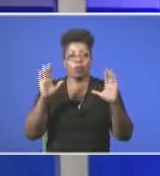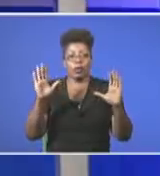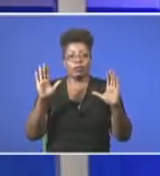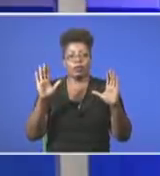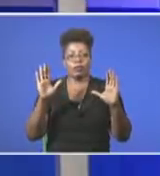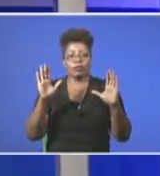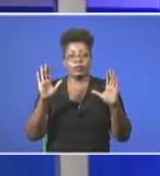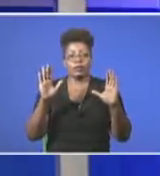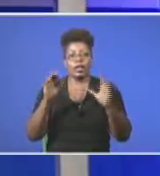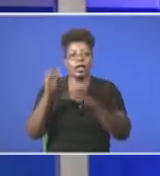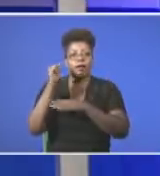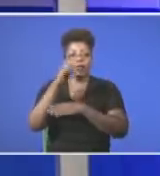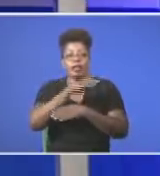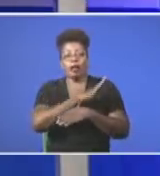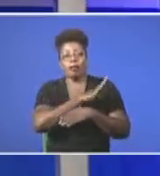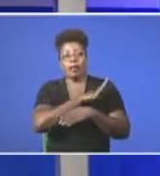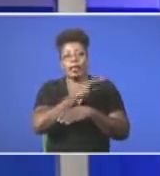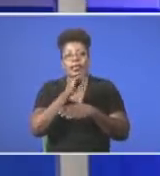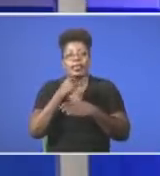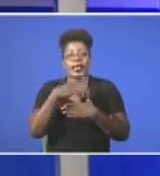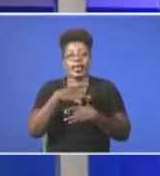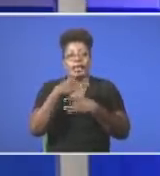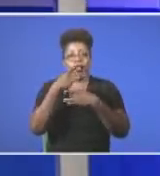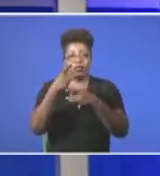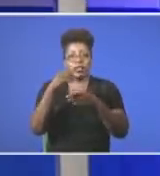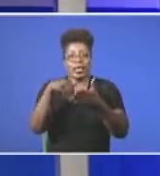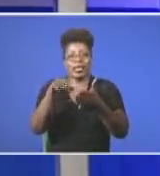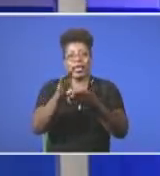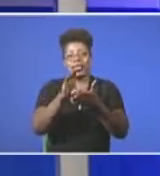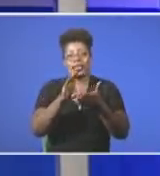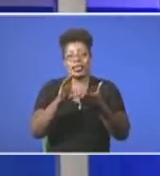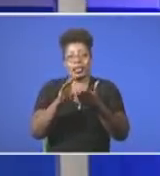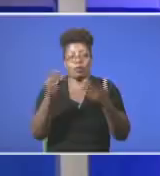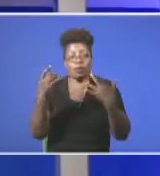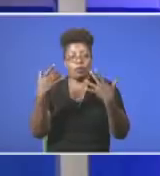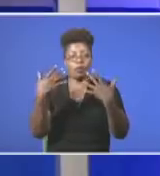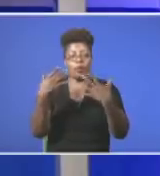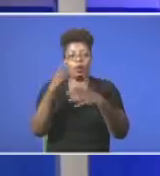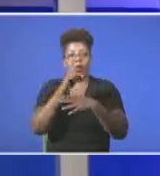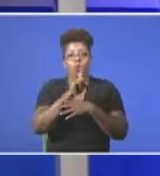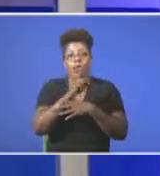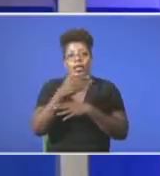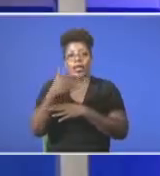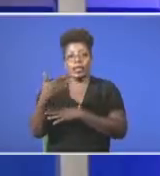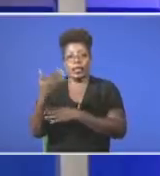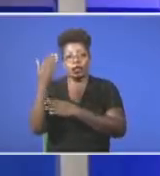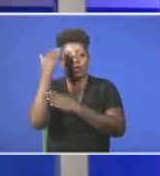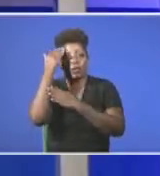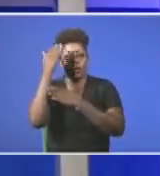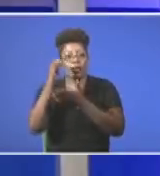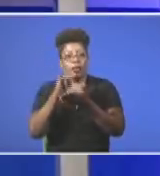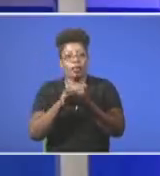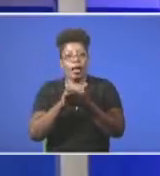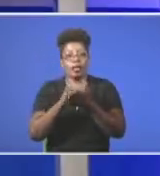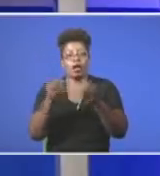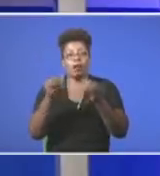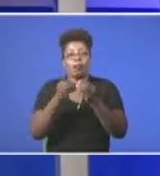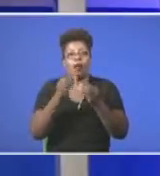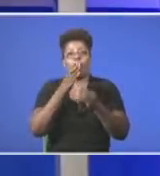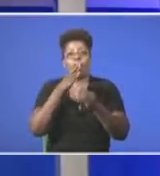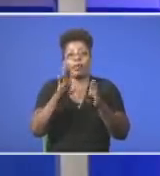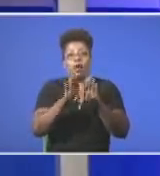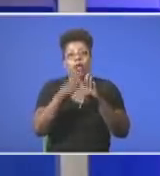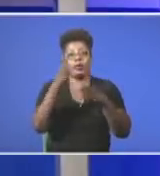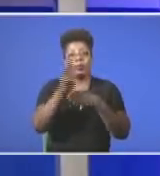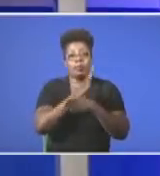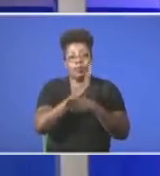Executive Director Davinia Blair says the interest in the center has been overwhelming. One of the things she acknowledged is that more women are opening